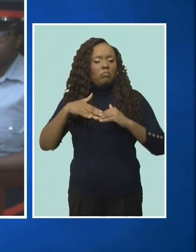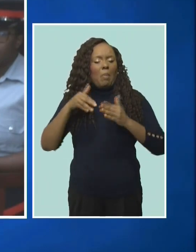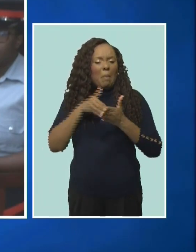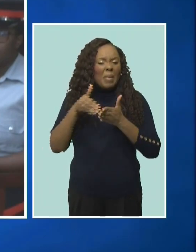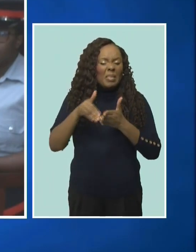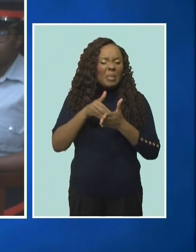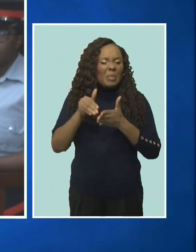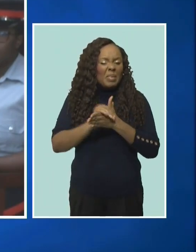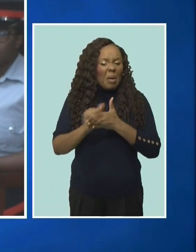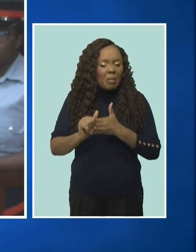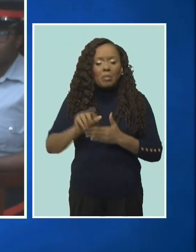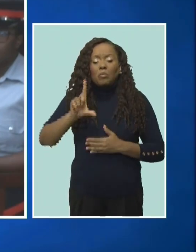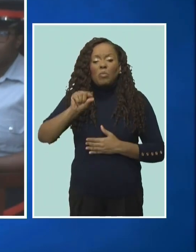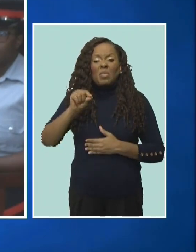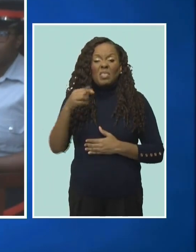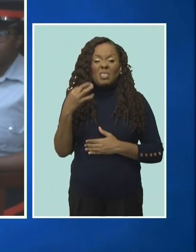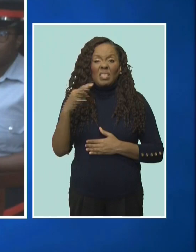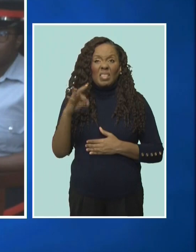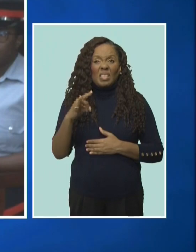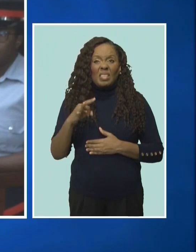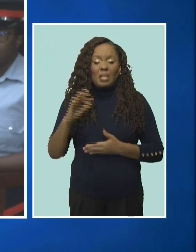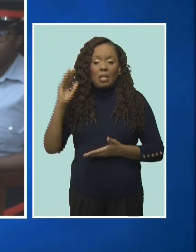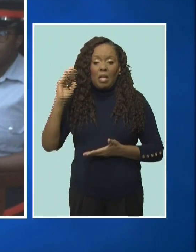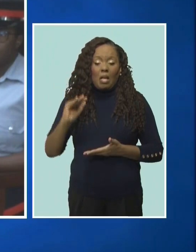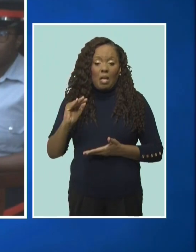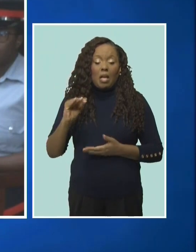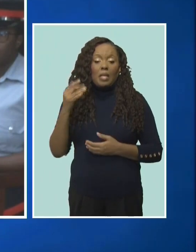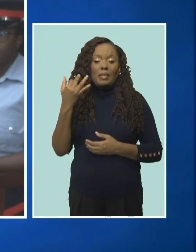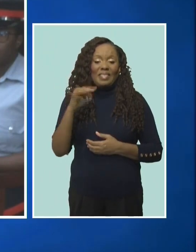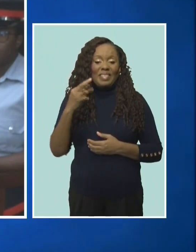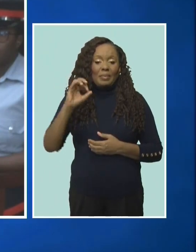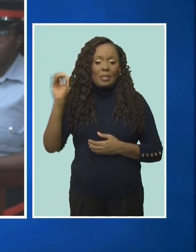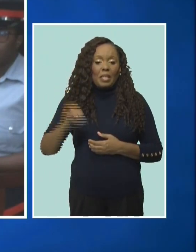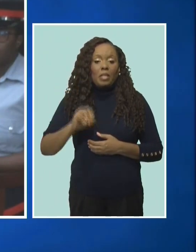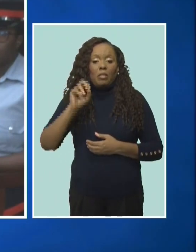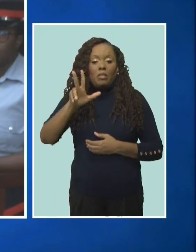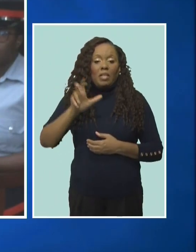In 2019, Mr. President, that fell 19% to